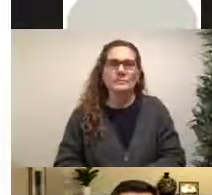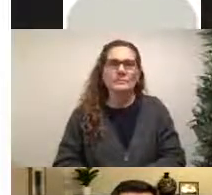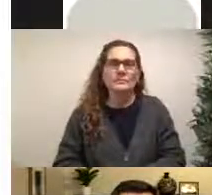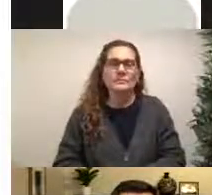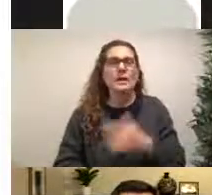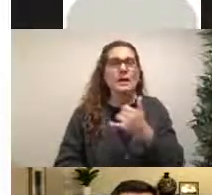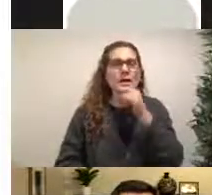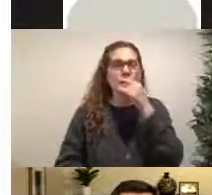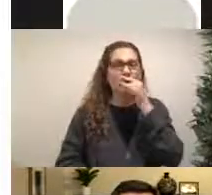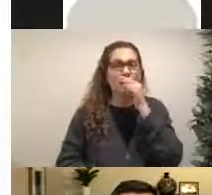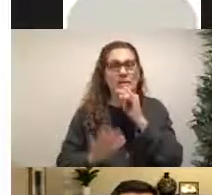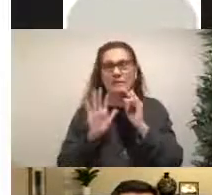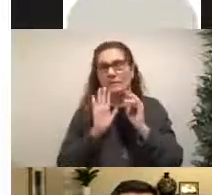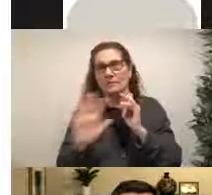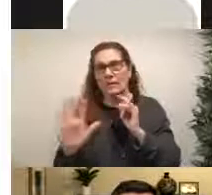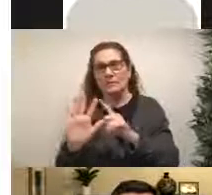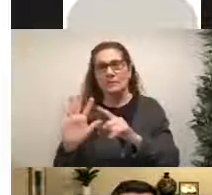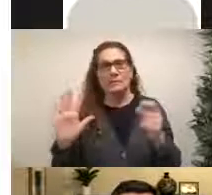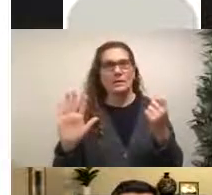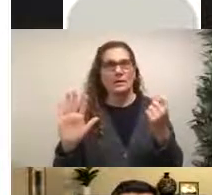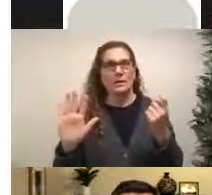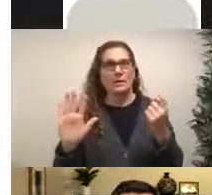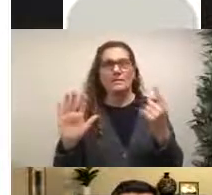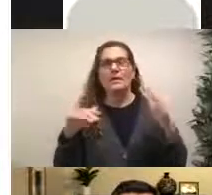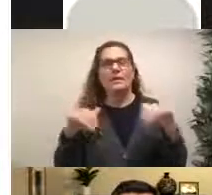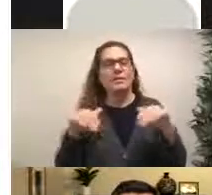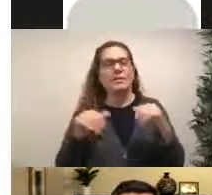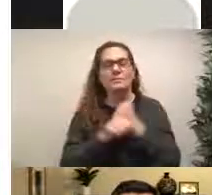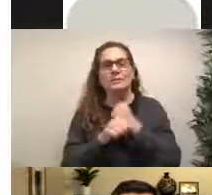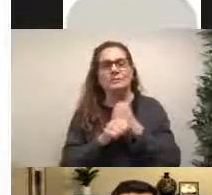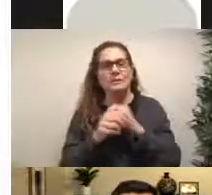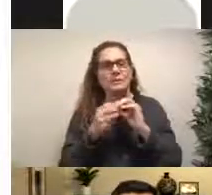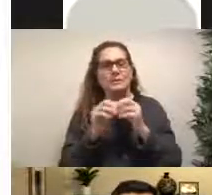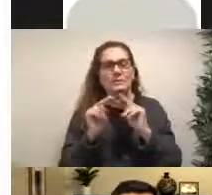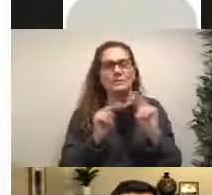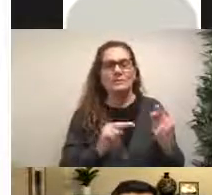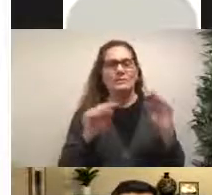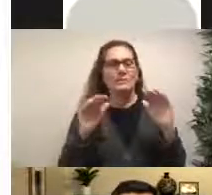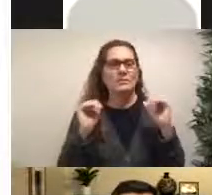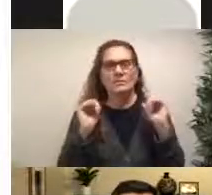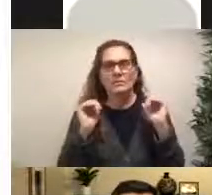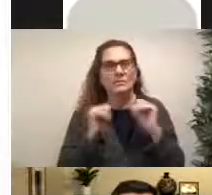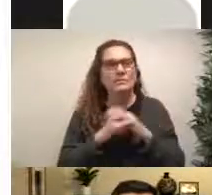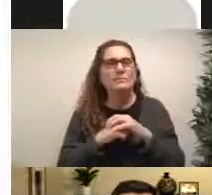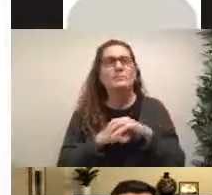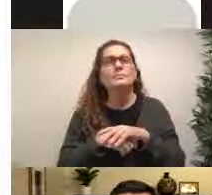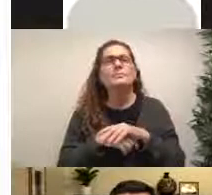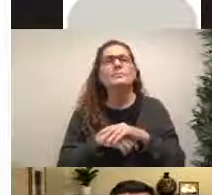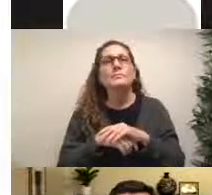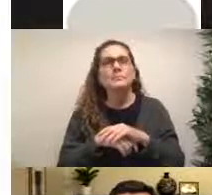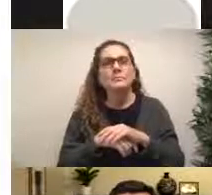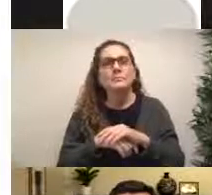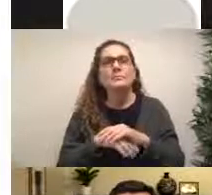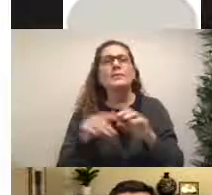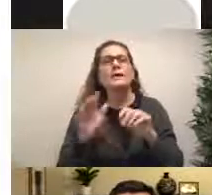The state's Department of Health Services is working through this right now. So our rise in cases corresponds